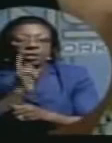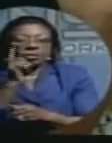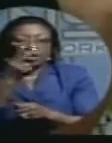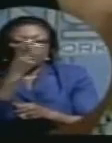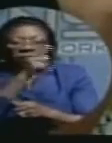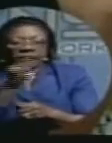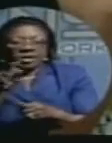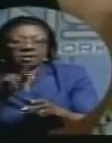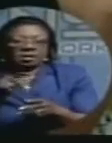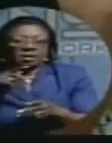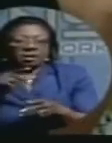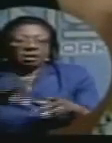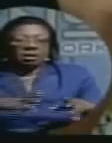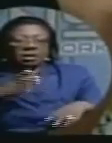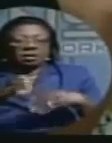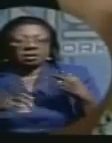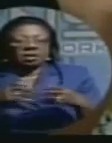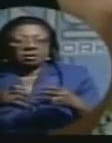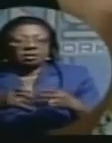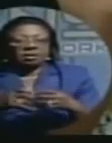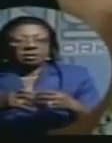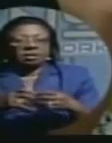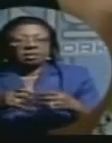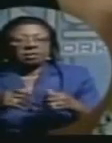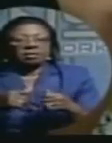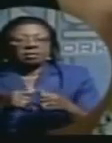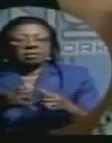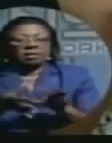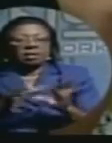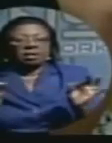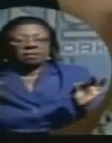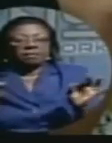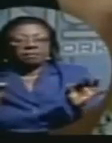reflects the concern of